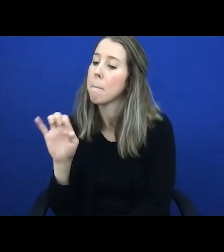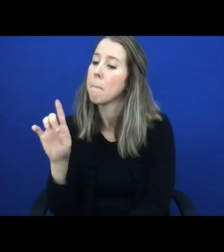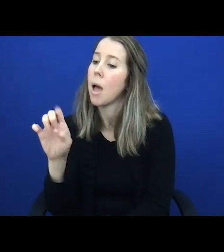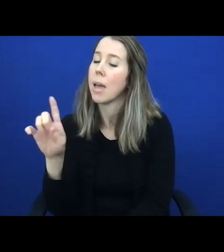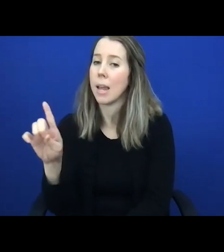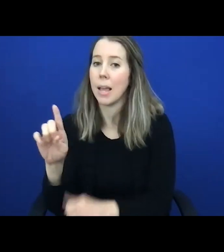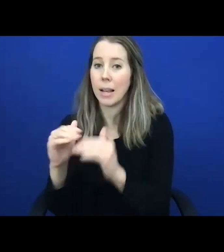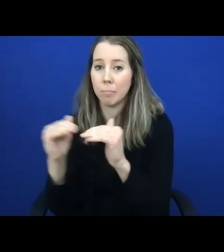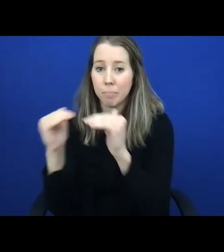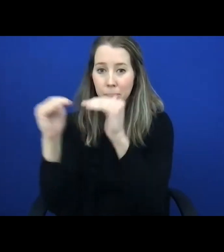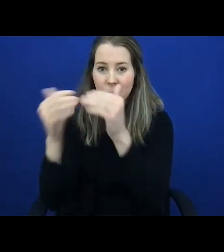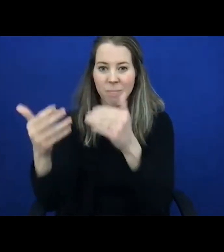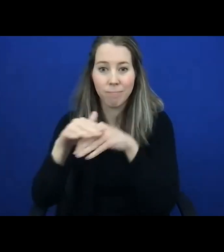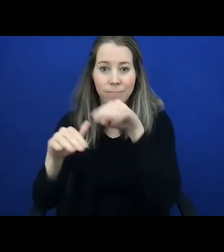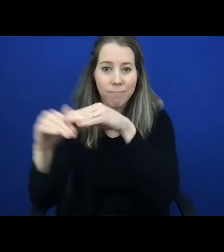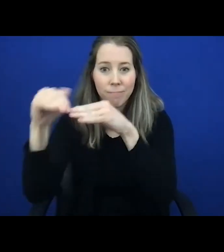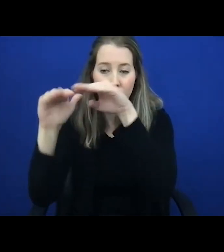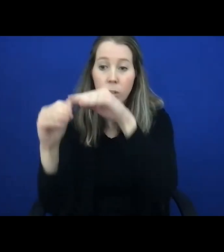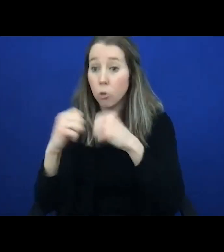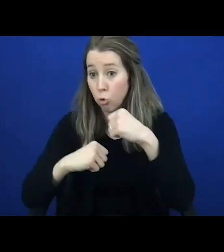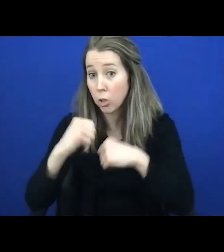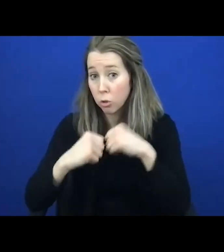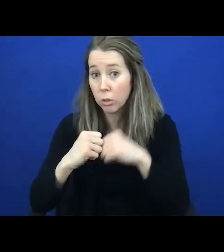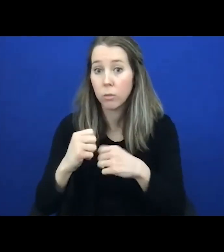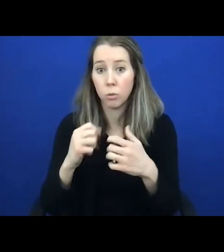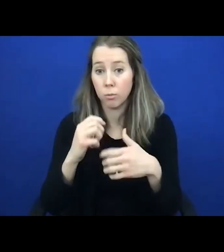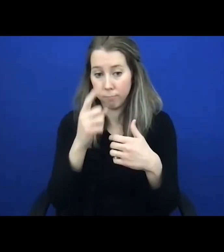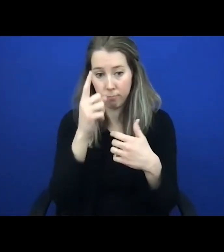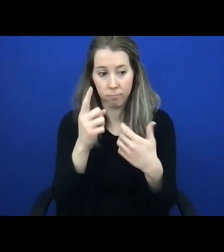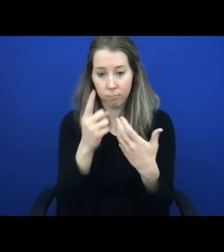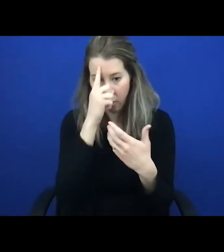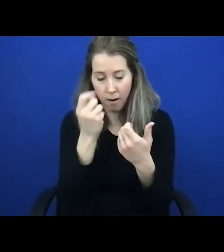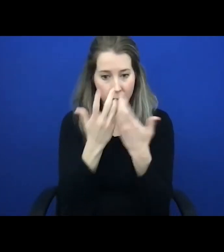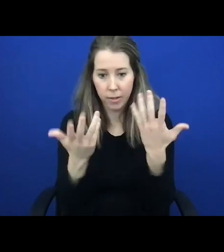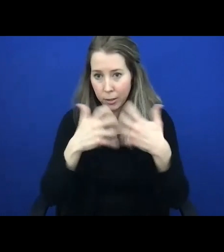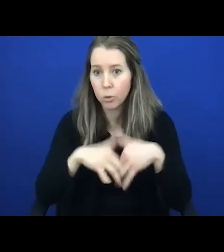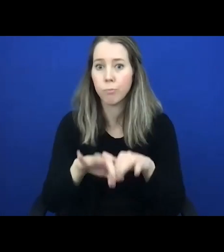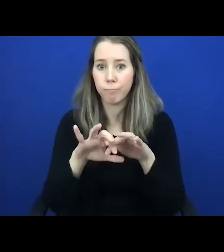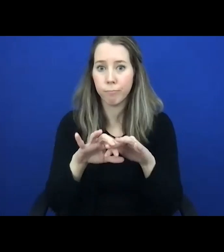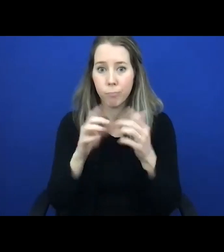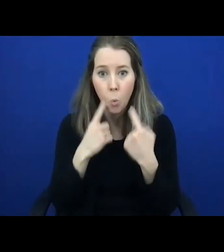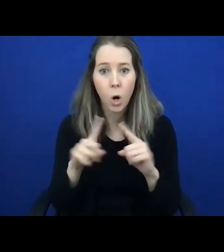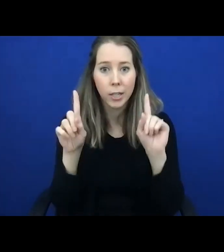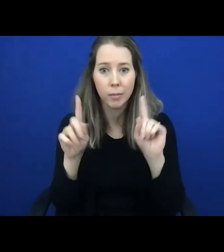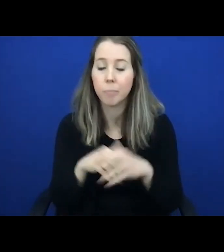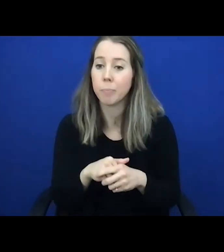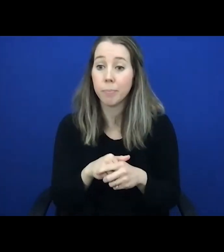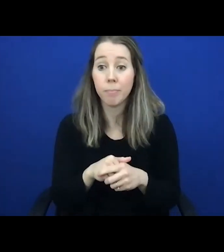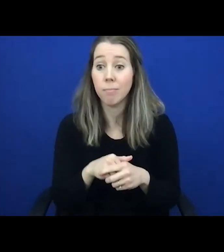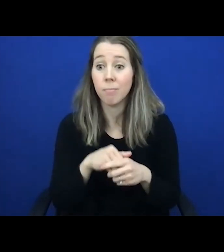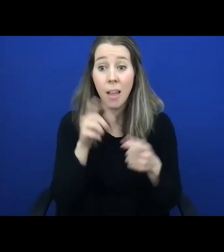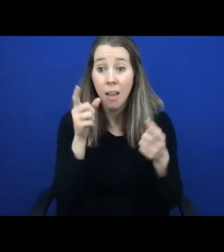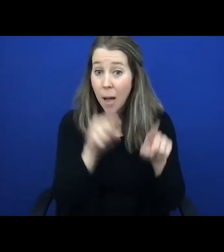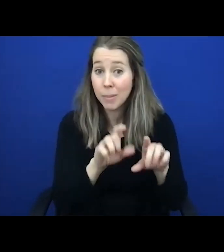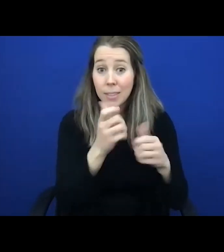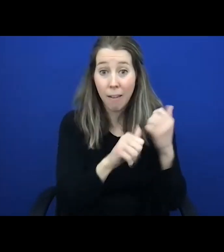hierarchy and scaffolding structure, if you will, to make it all work. And we do it in every course, at